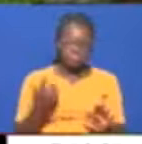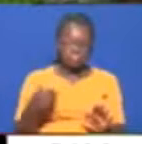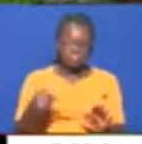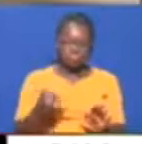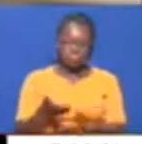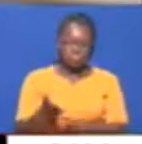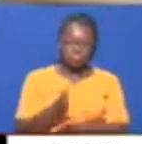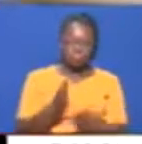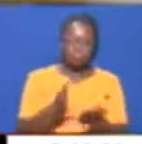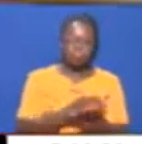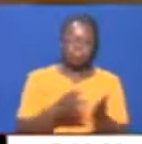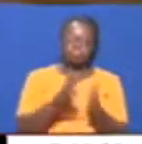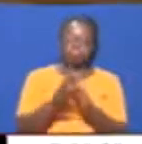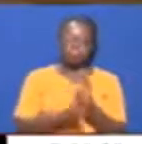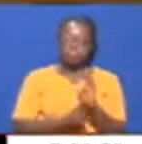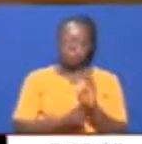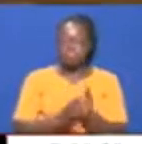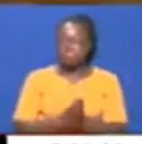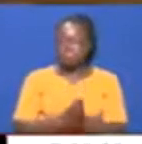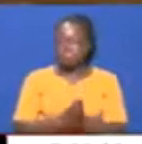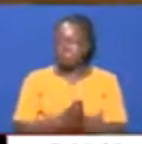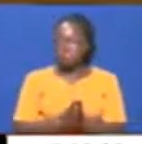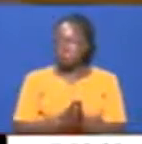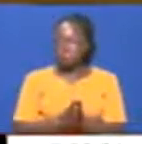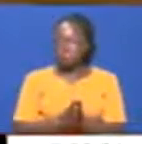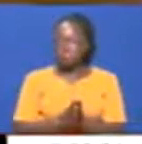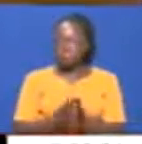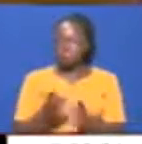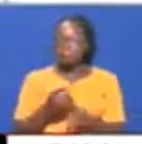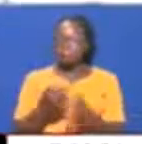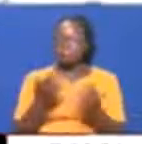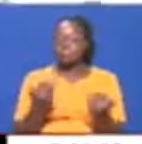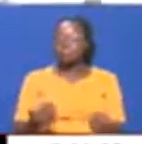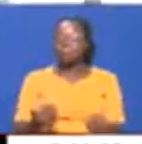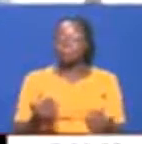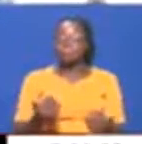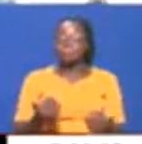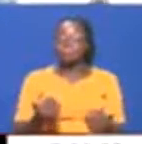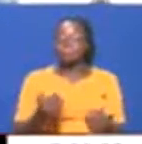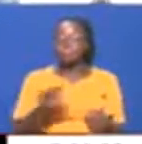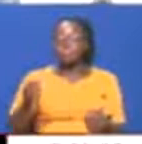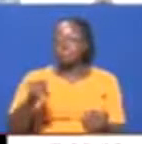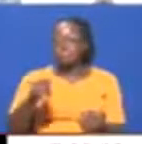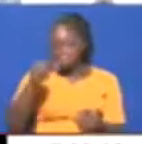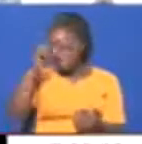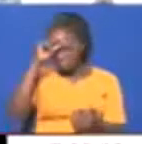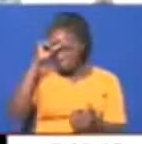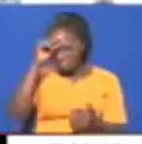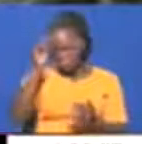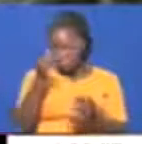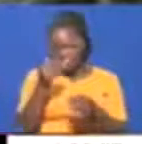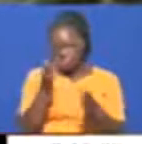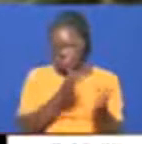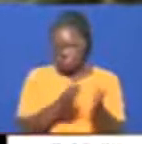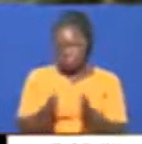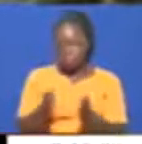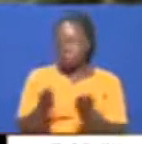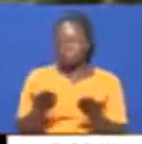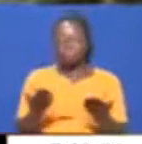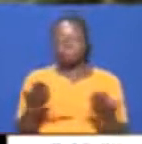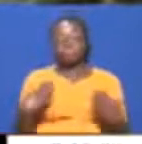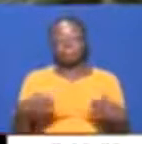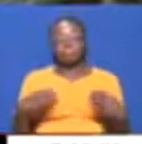to some of those measures. Kagwe hata hivyo amezitaka serikali za county kutayarisha vituo vya kuwatenga waathiriwa. We are